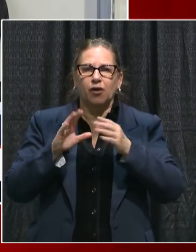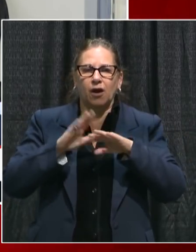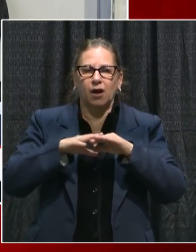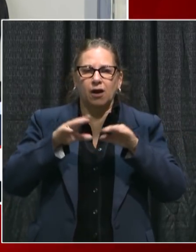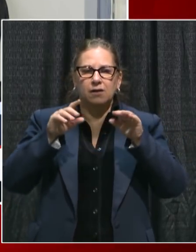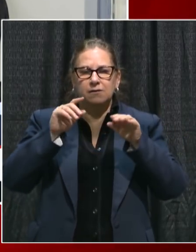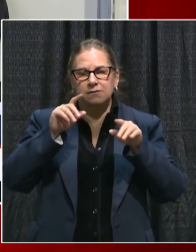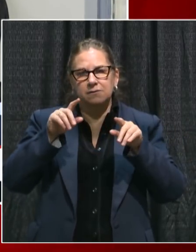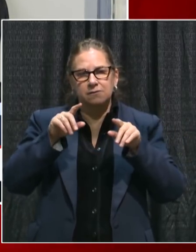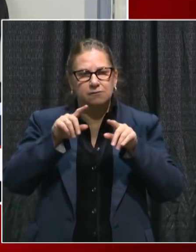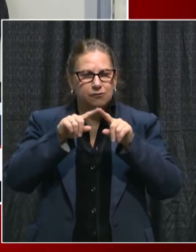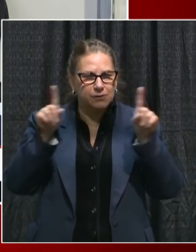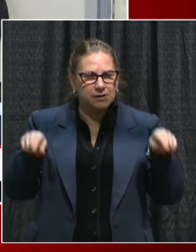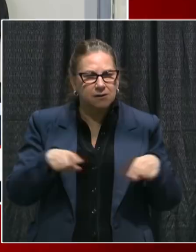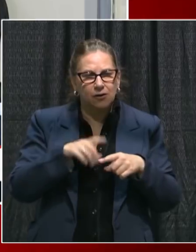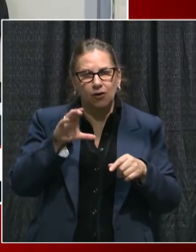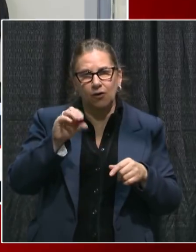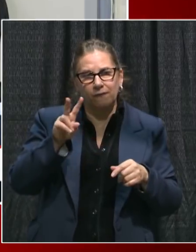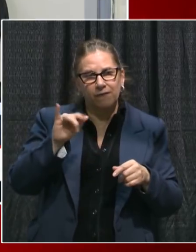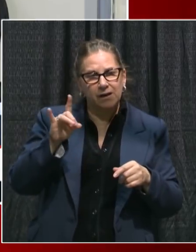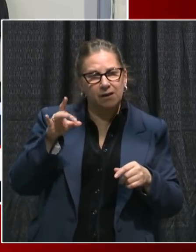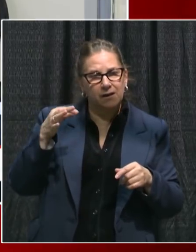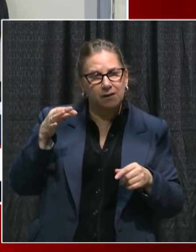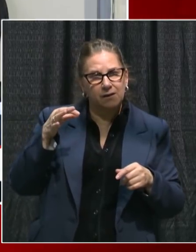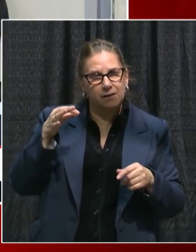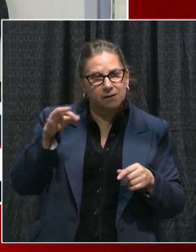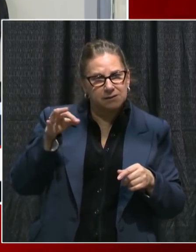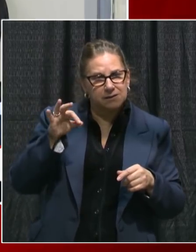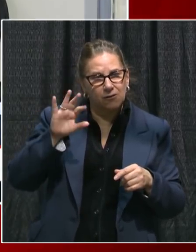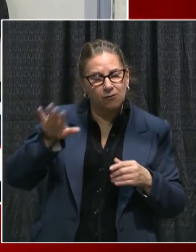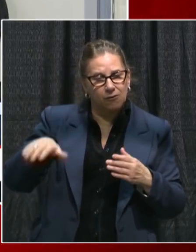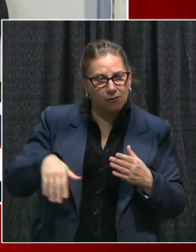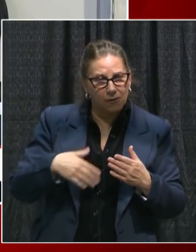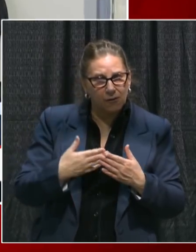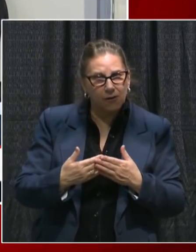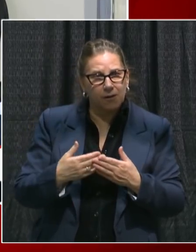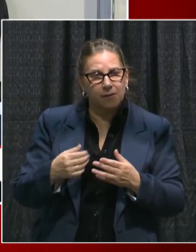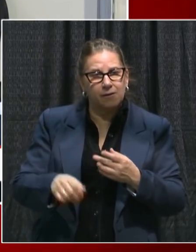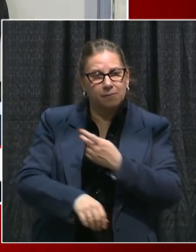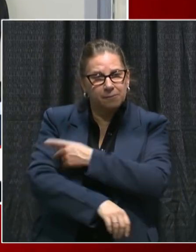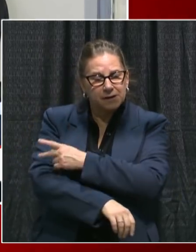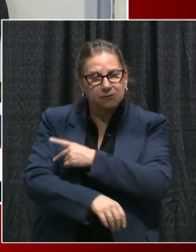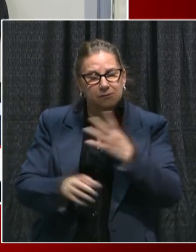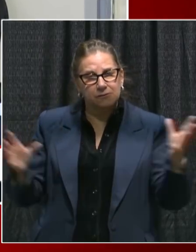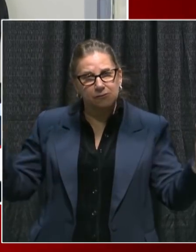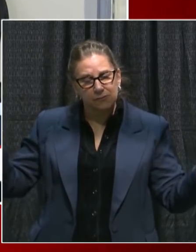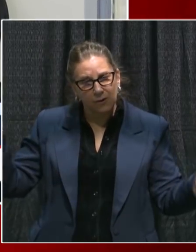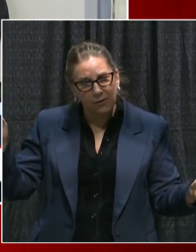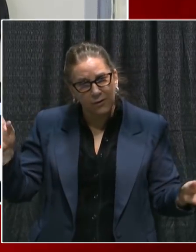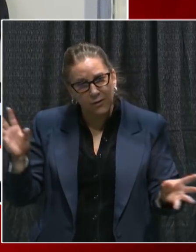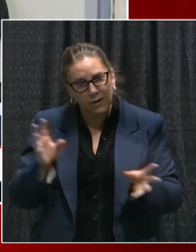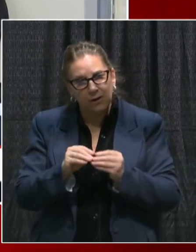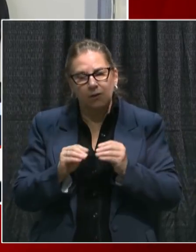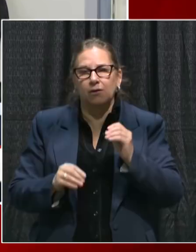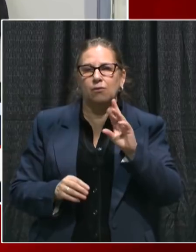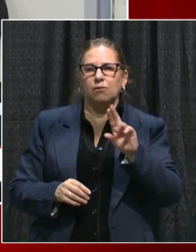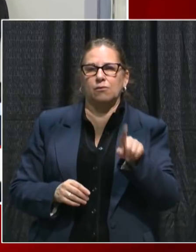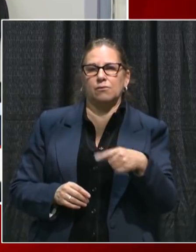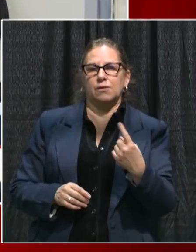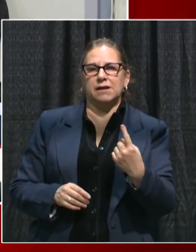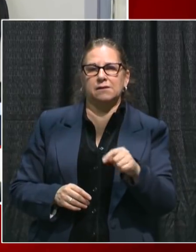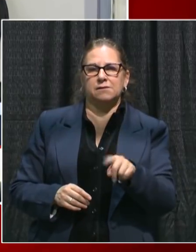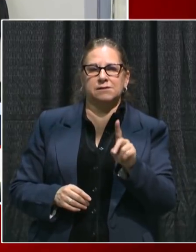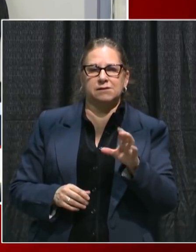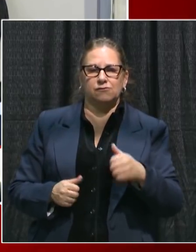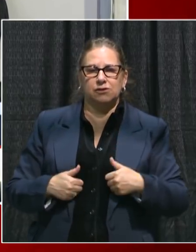hospitals, is that also all COVID patients, like the total patients is, or is that just DC residents? That chart is